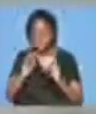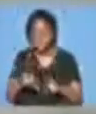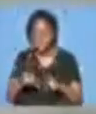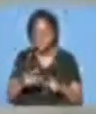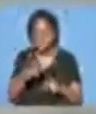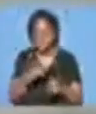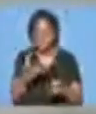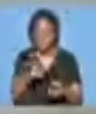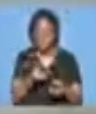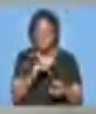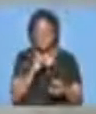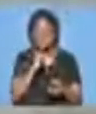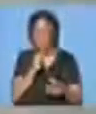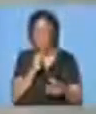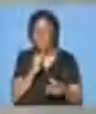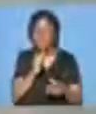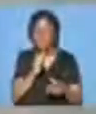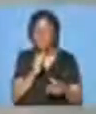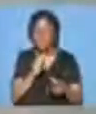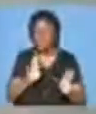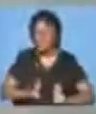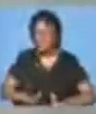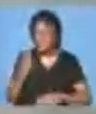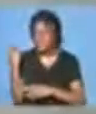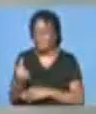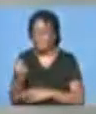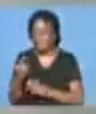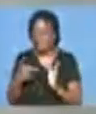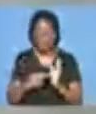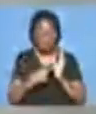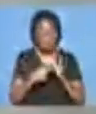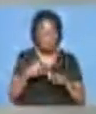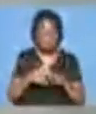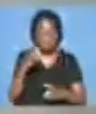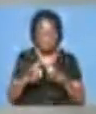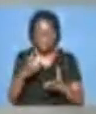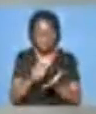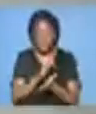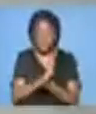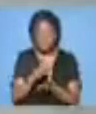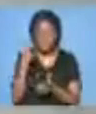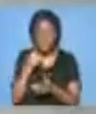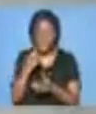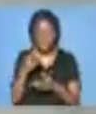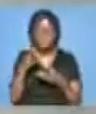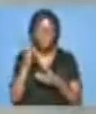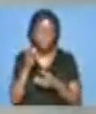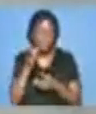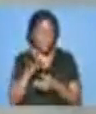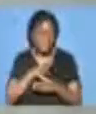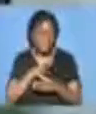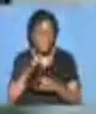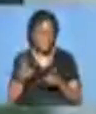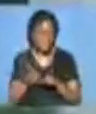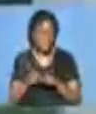today, did not act alone. And this reflected in the court dockets, which note that the woman, while being concerned with others by means of